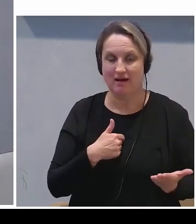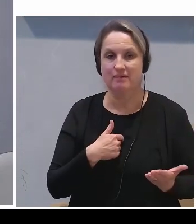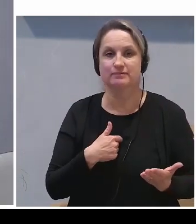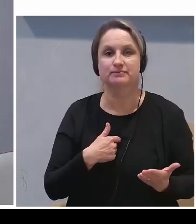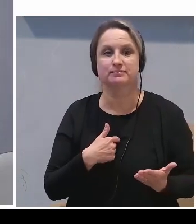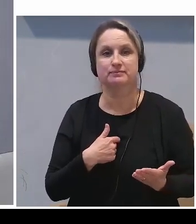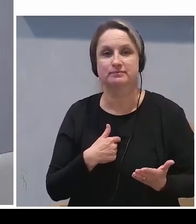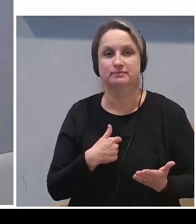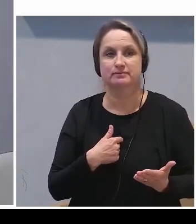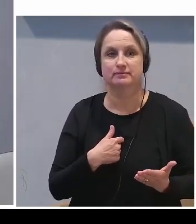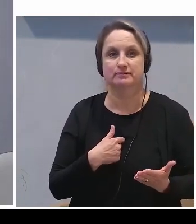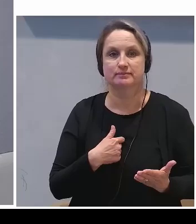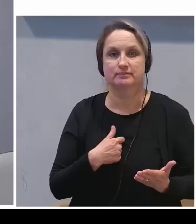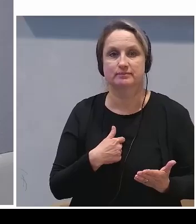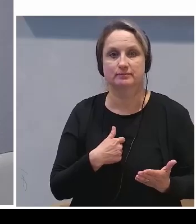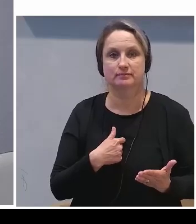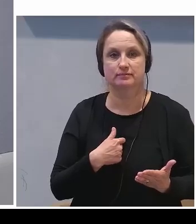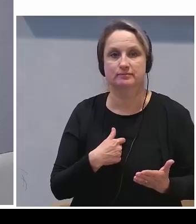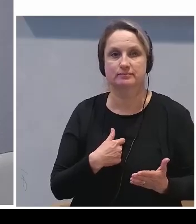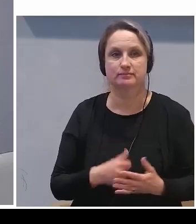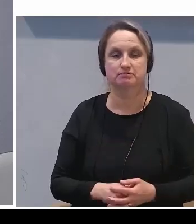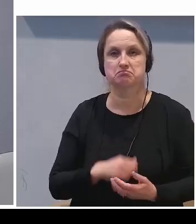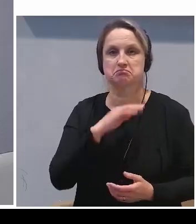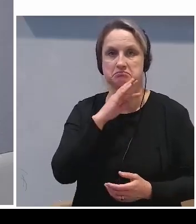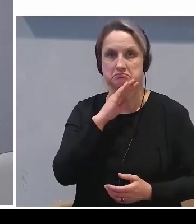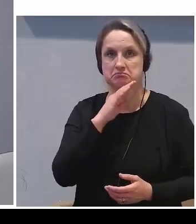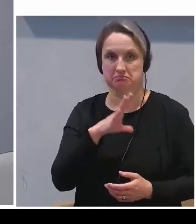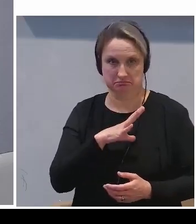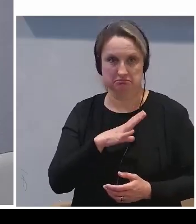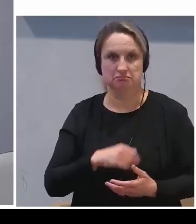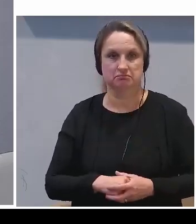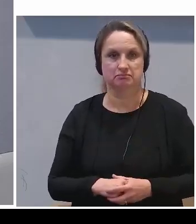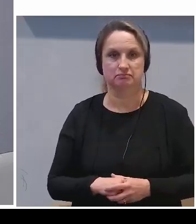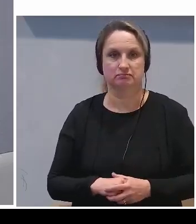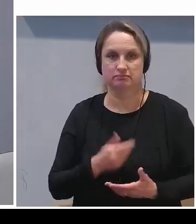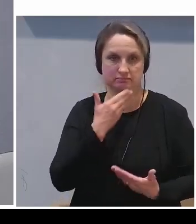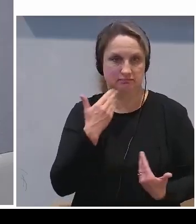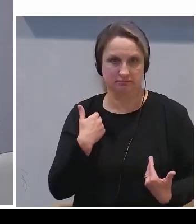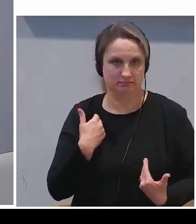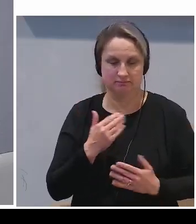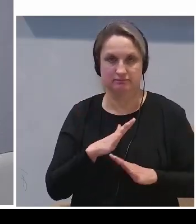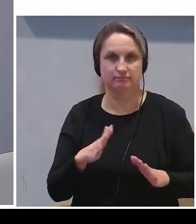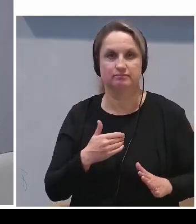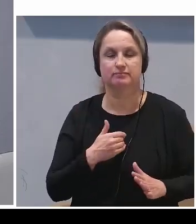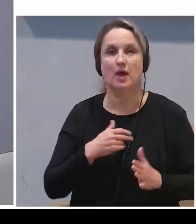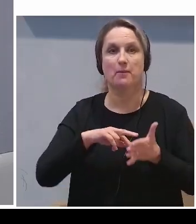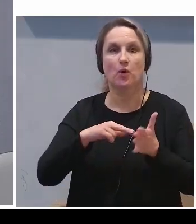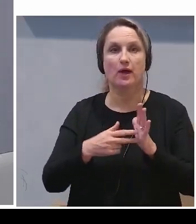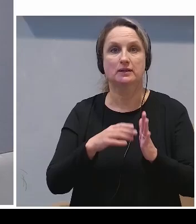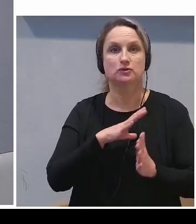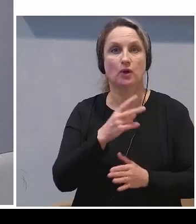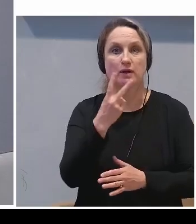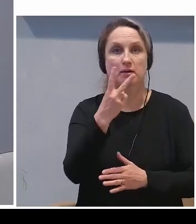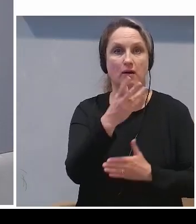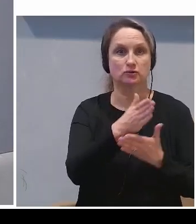working in two different lines. So it was, on one side was launching calls for funding. So there was funding for the research, rare diseases